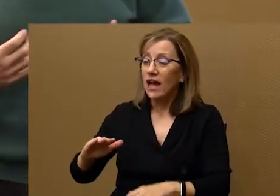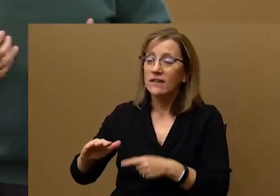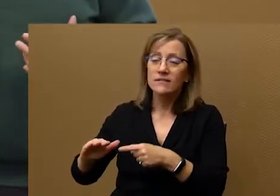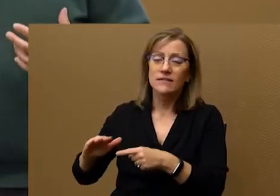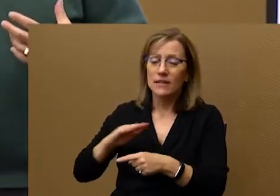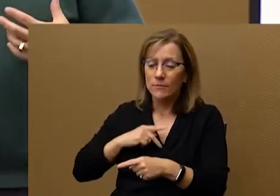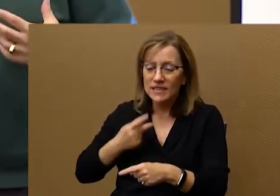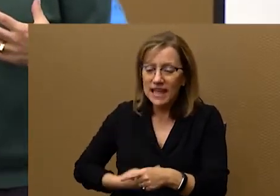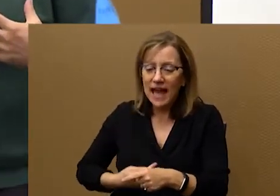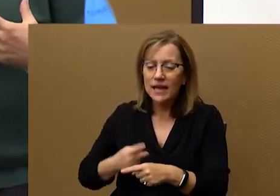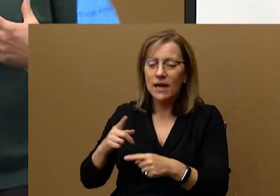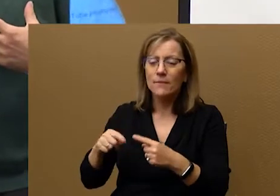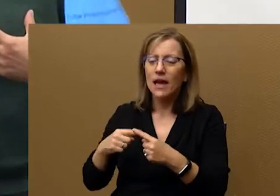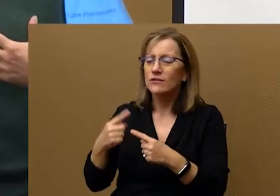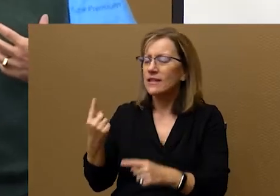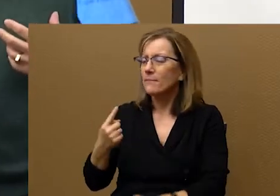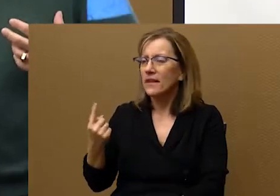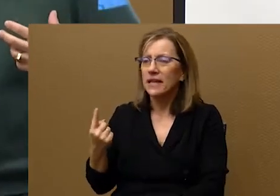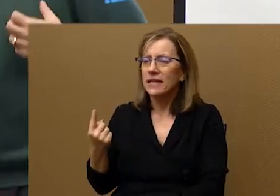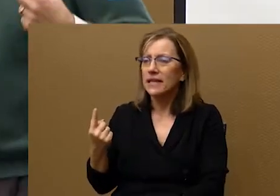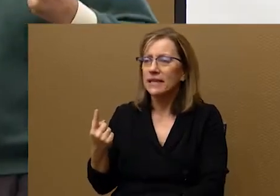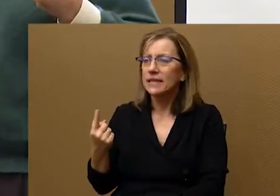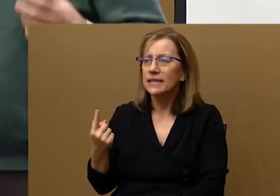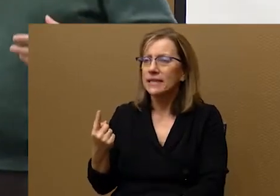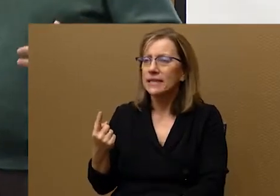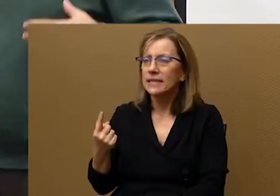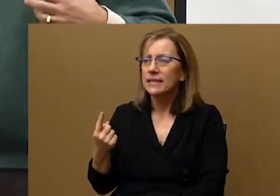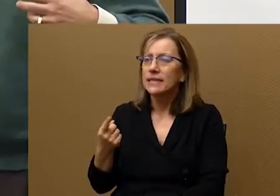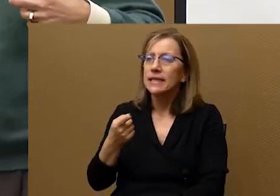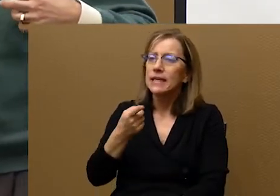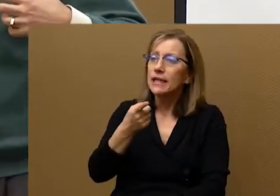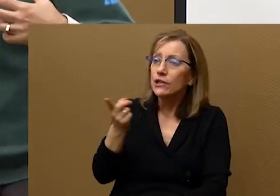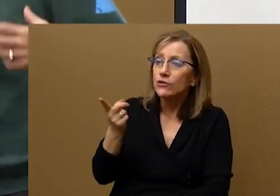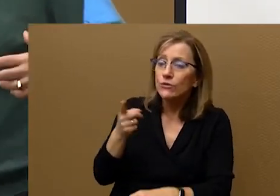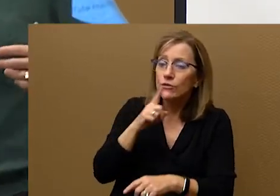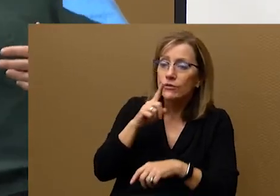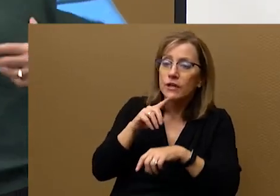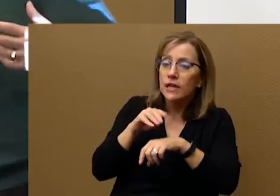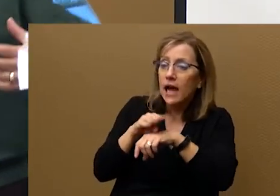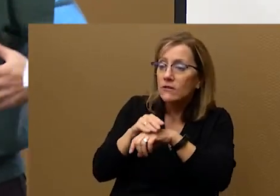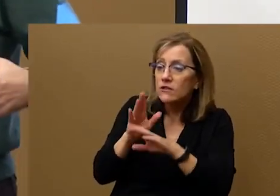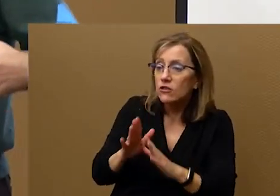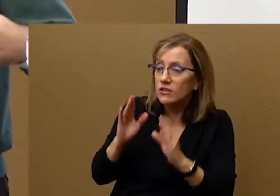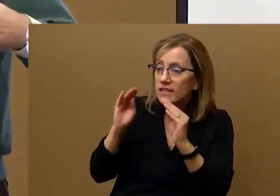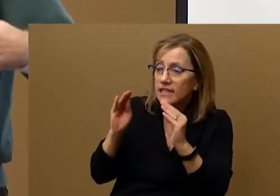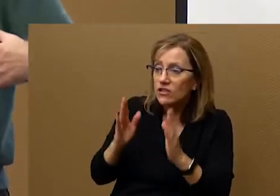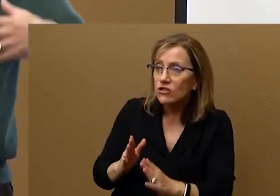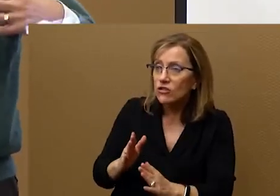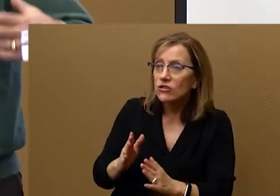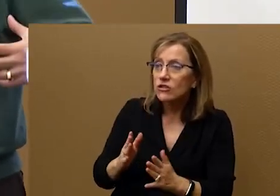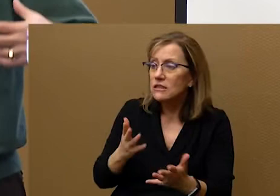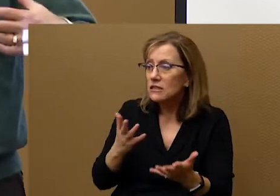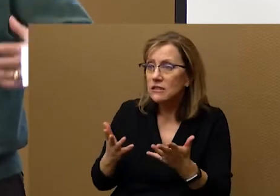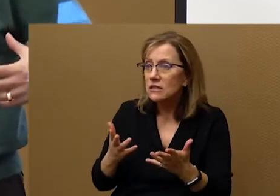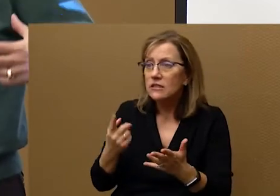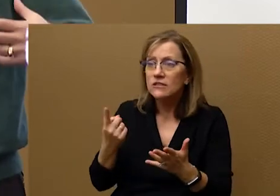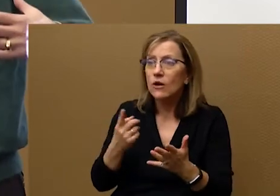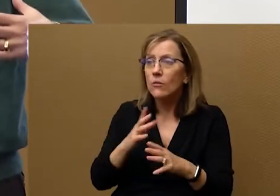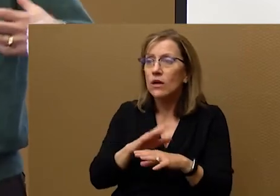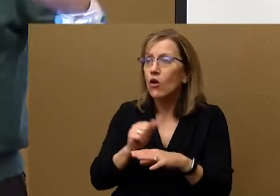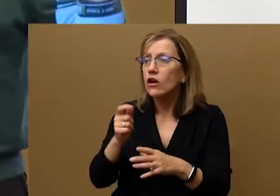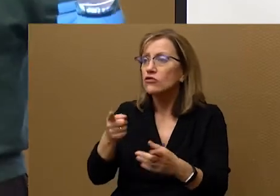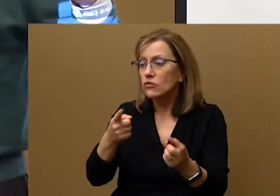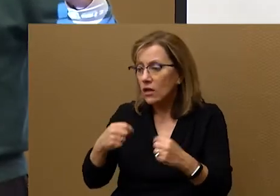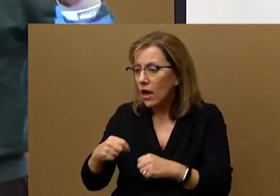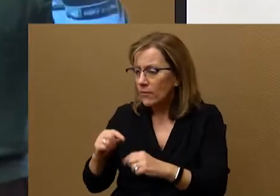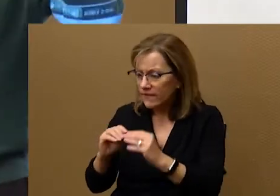about something, and you're the counselor or the teacher, and you're called in to fix it, but actually the first thing you got to do